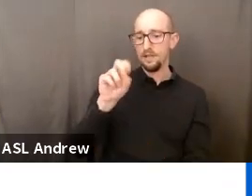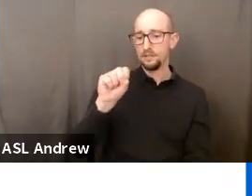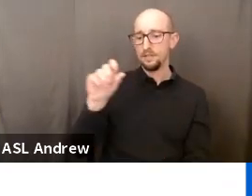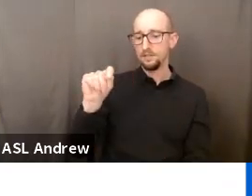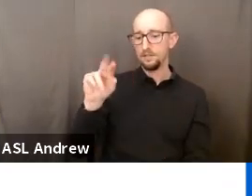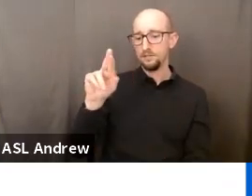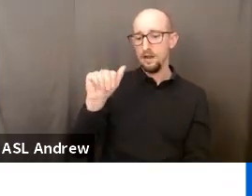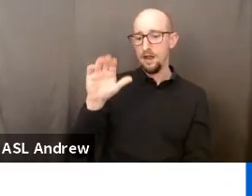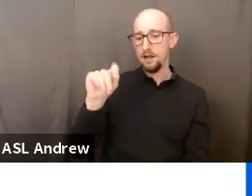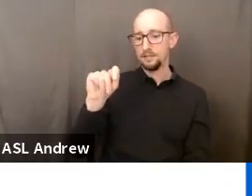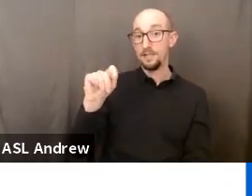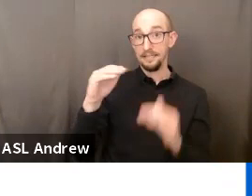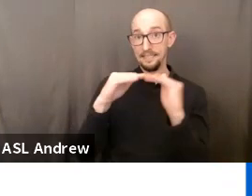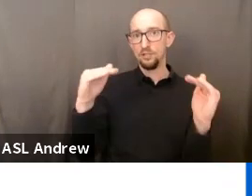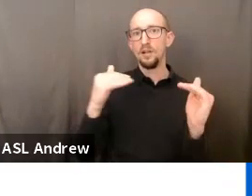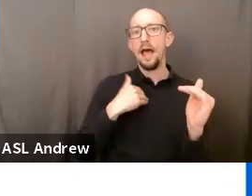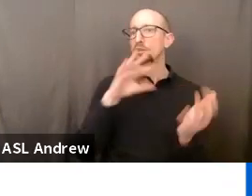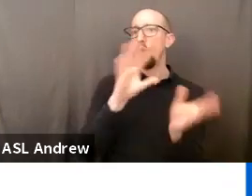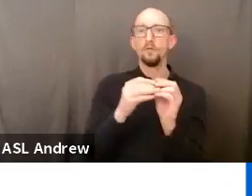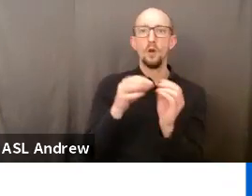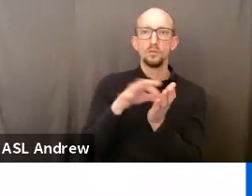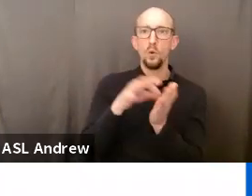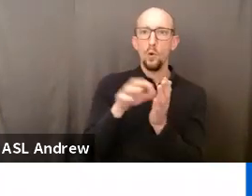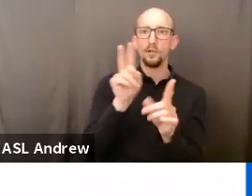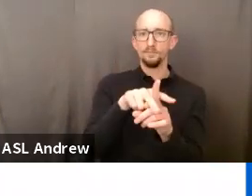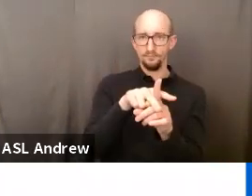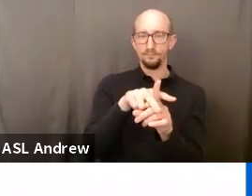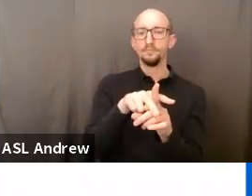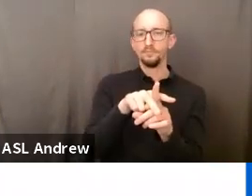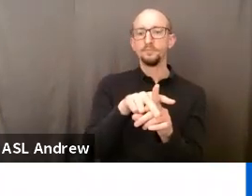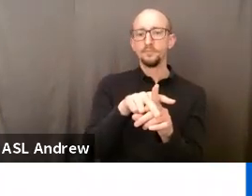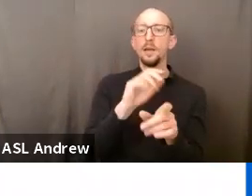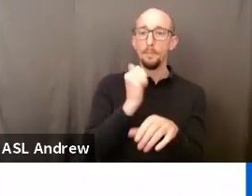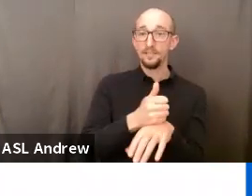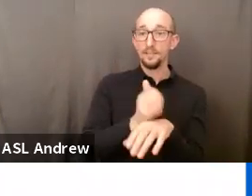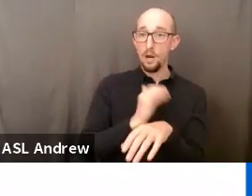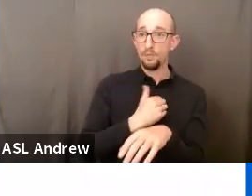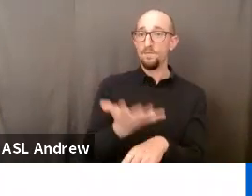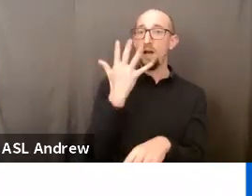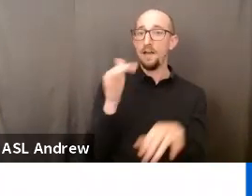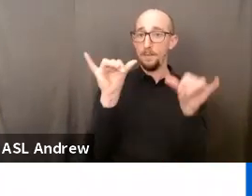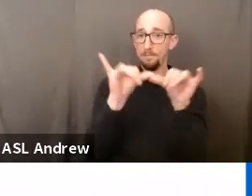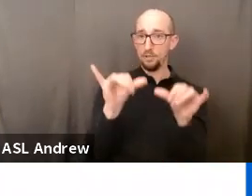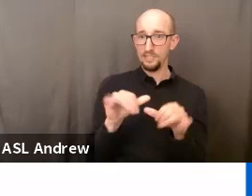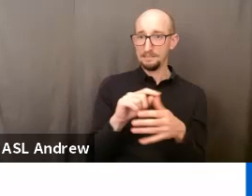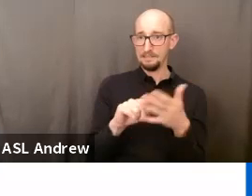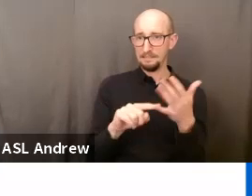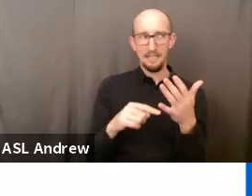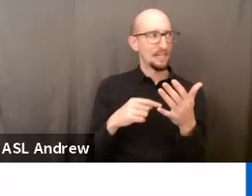score based on the 5 metrics, which I don't have in the slide